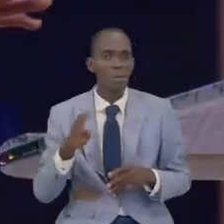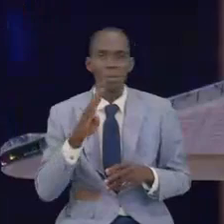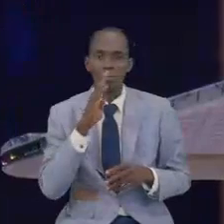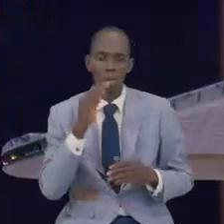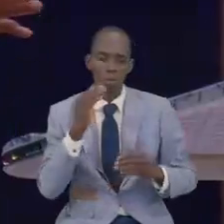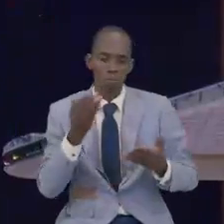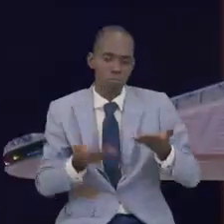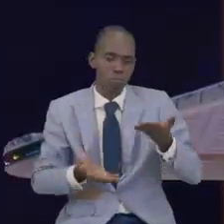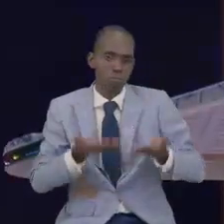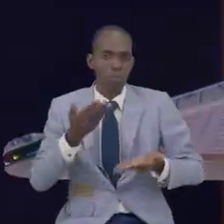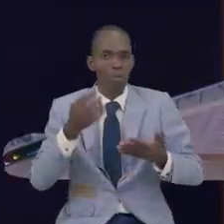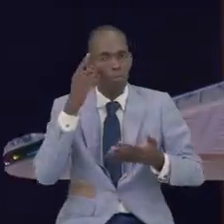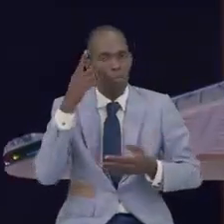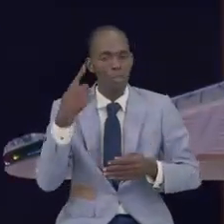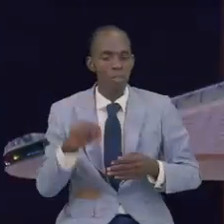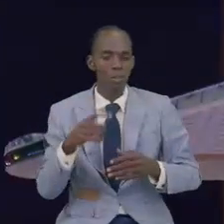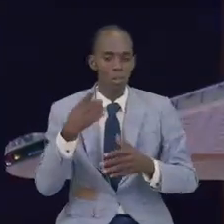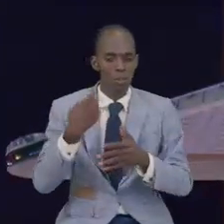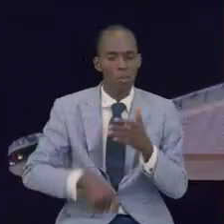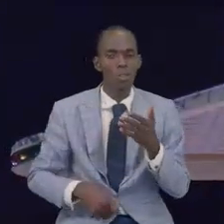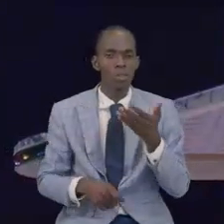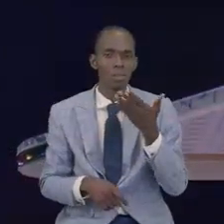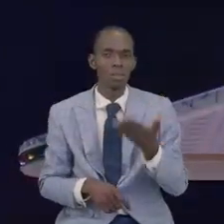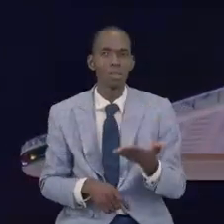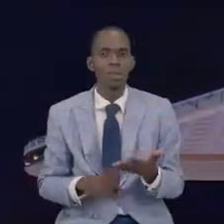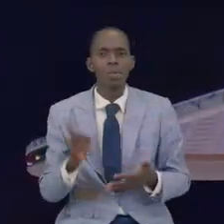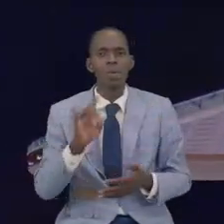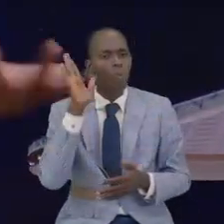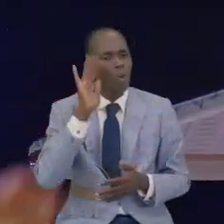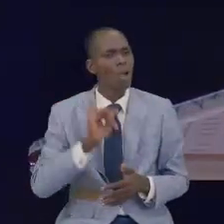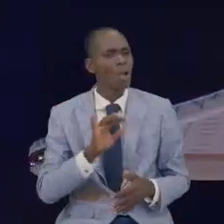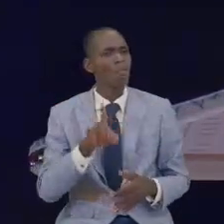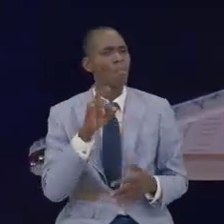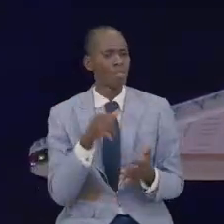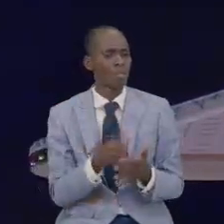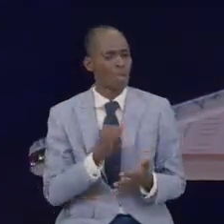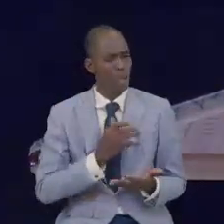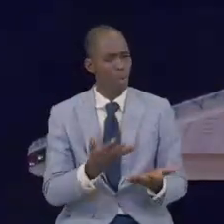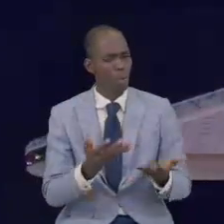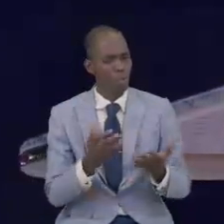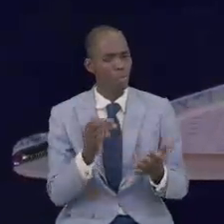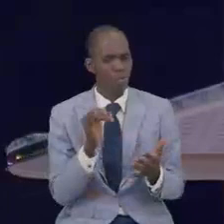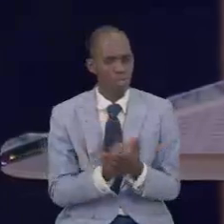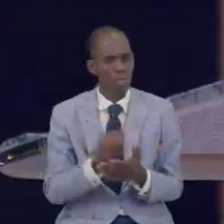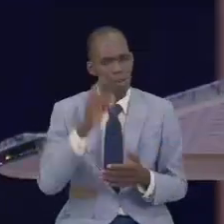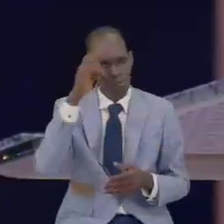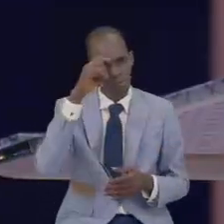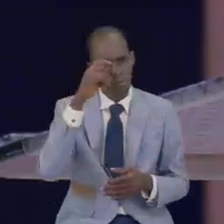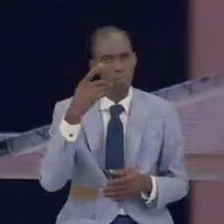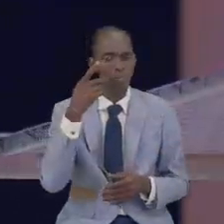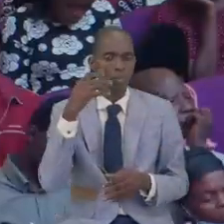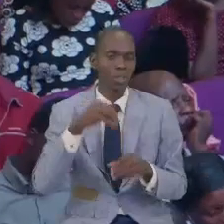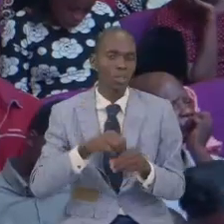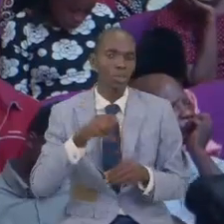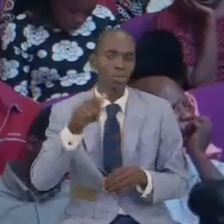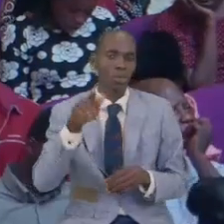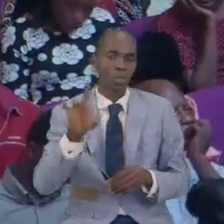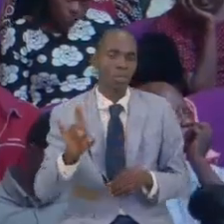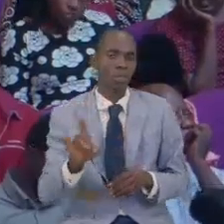weighed for the price thereof. Where do I find it? I want that wisdom. Let's look at verse 28. In